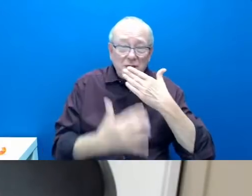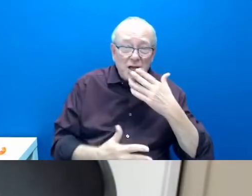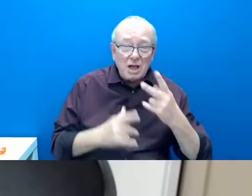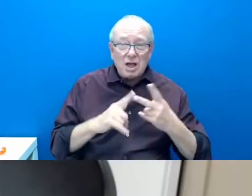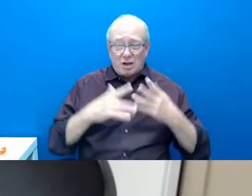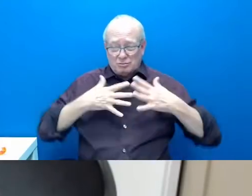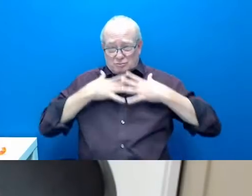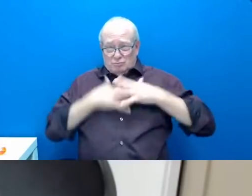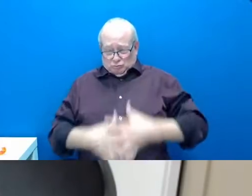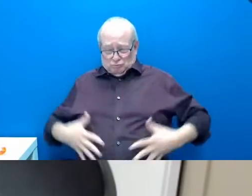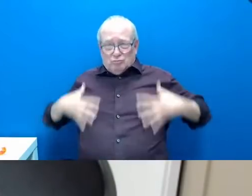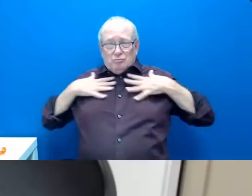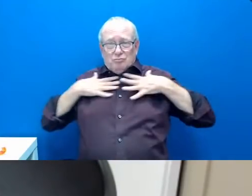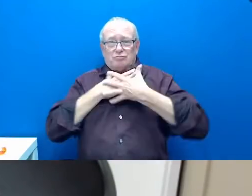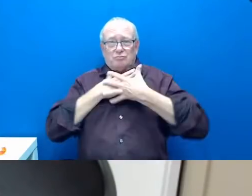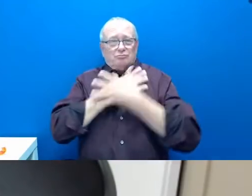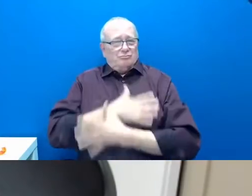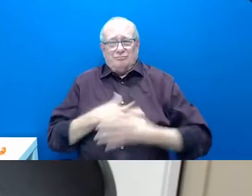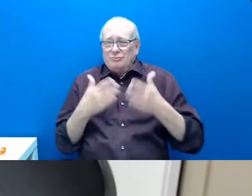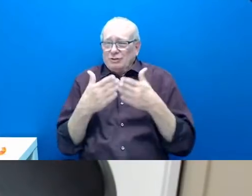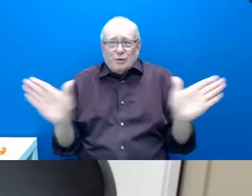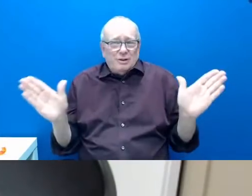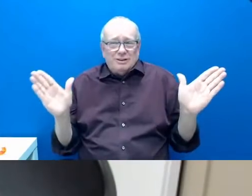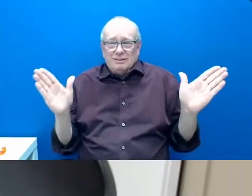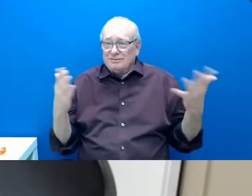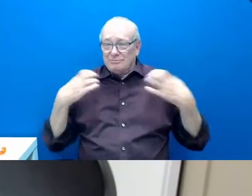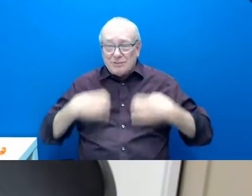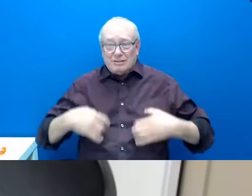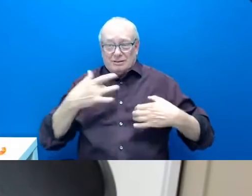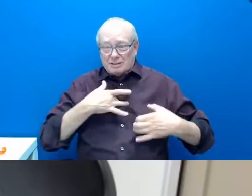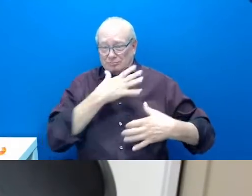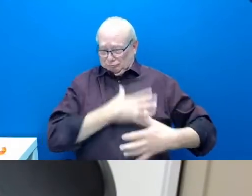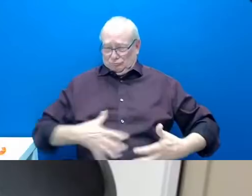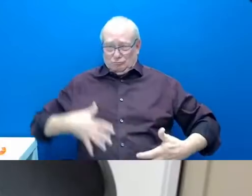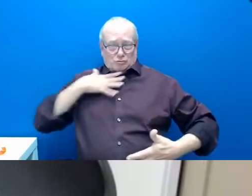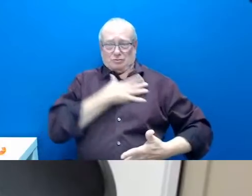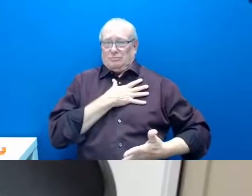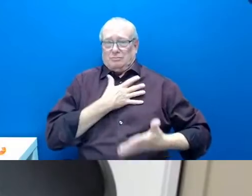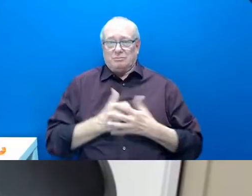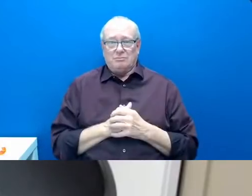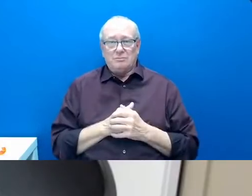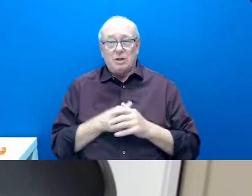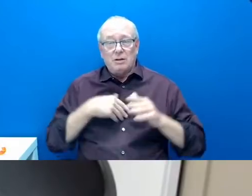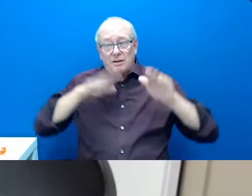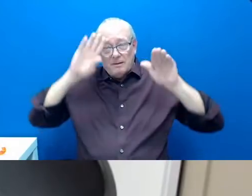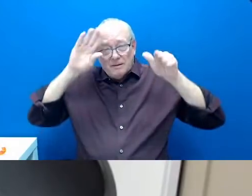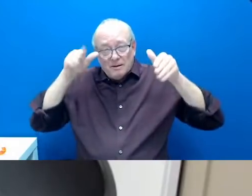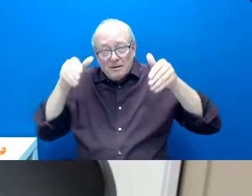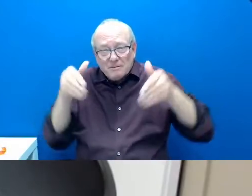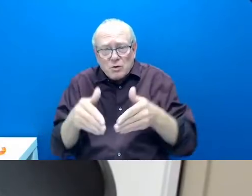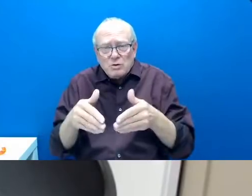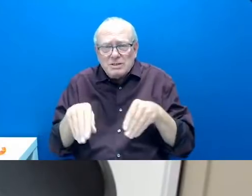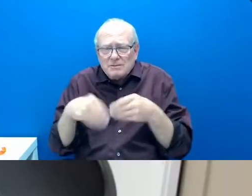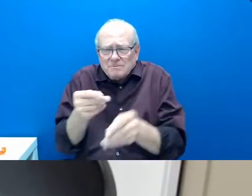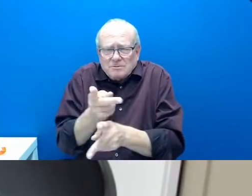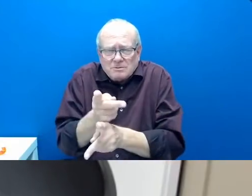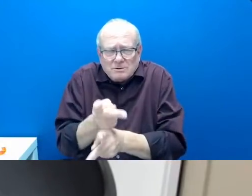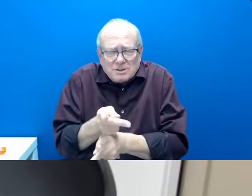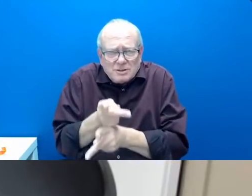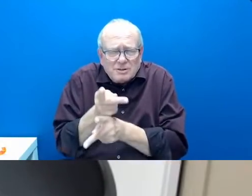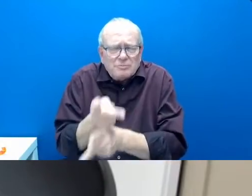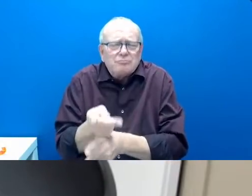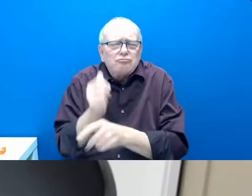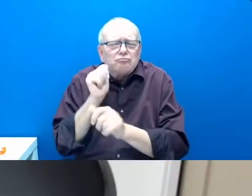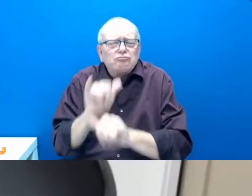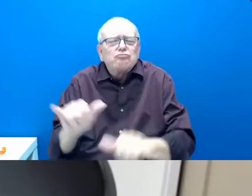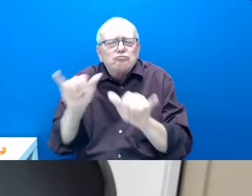surgery, and we're having to shift our focus away from providing the care that we're used to providing the